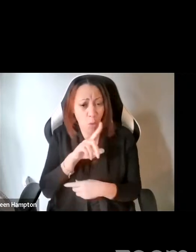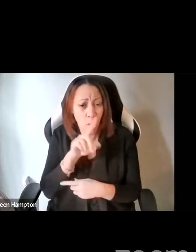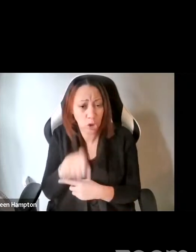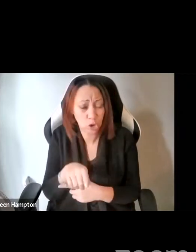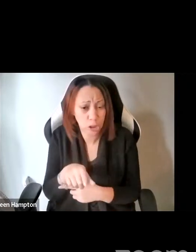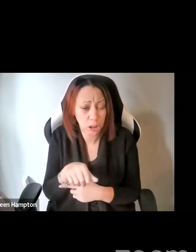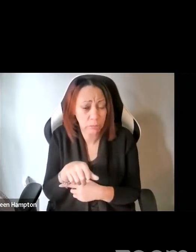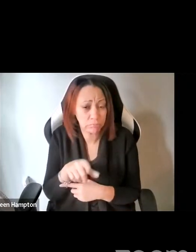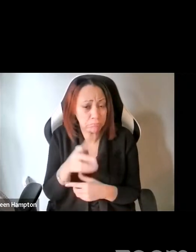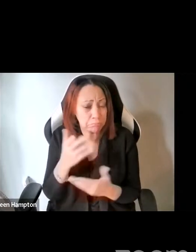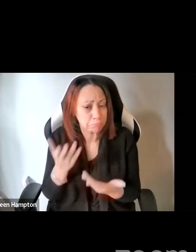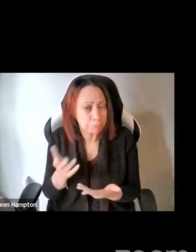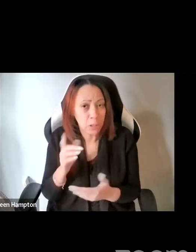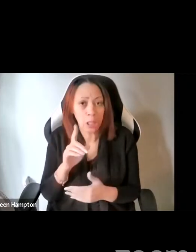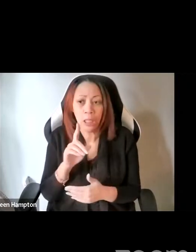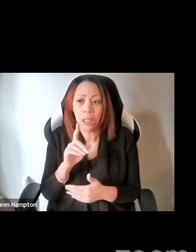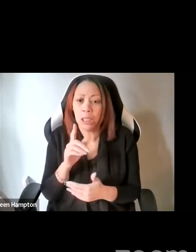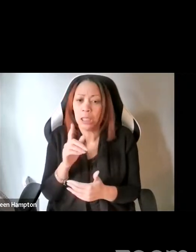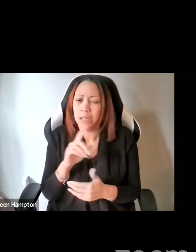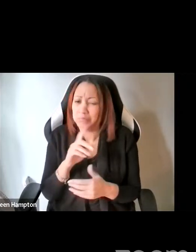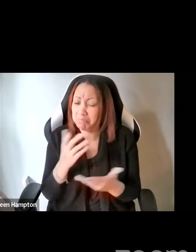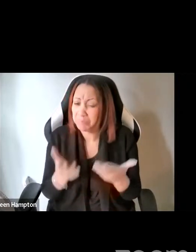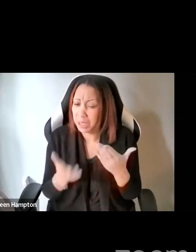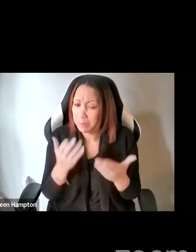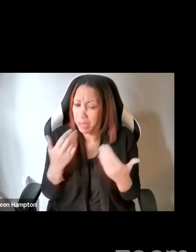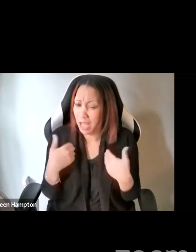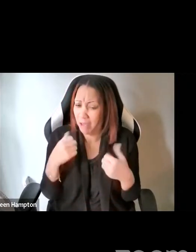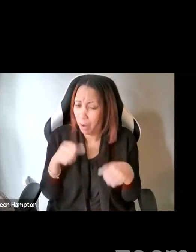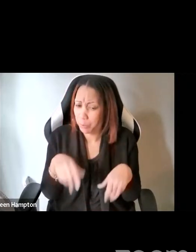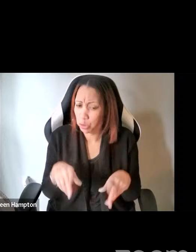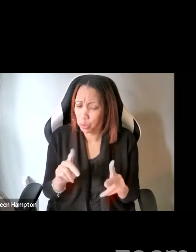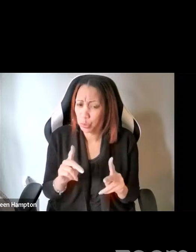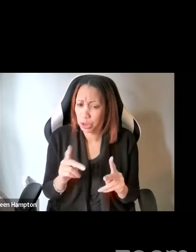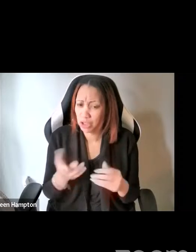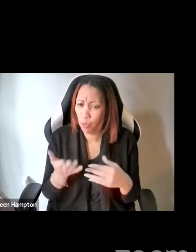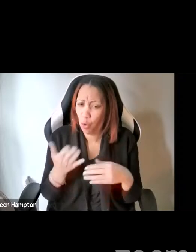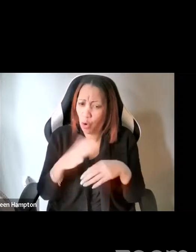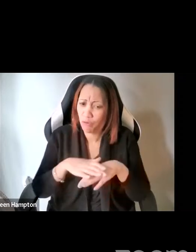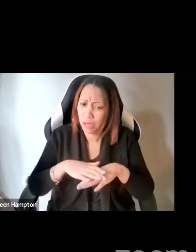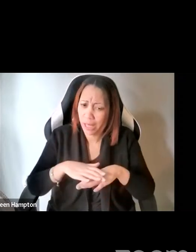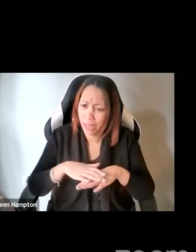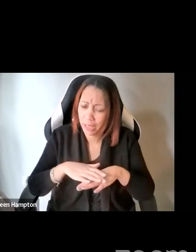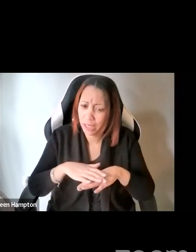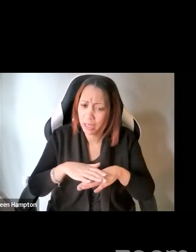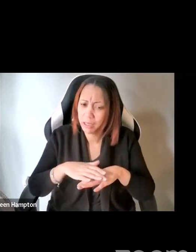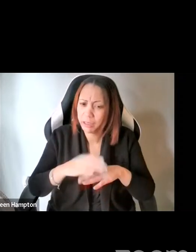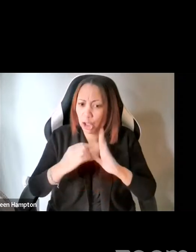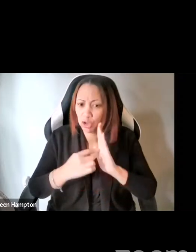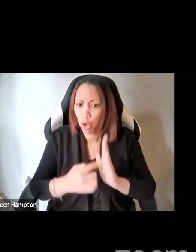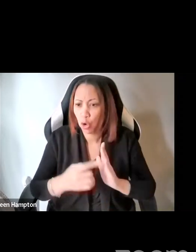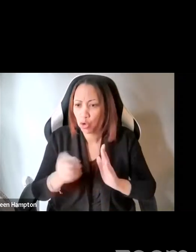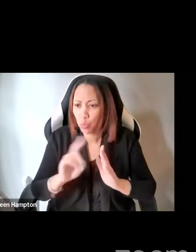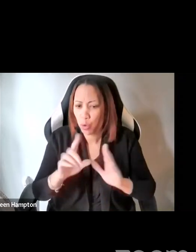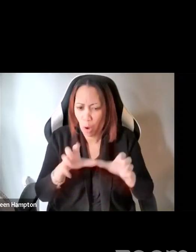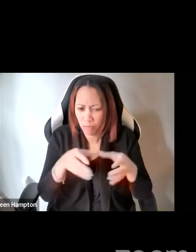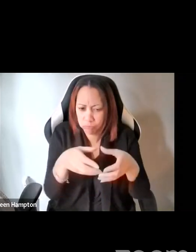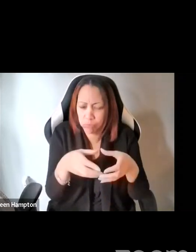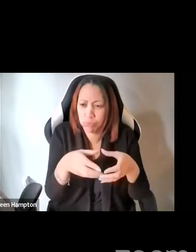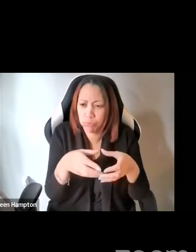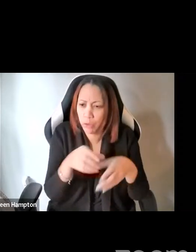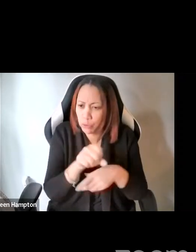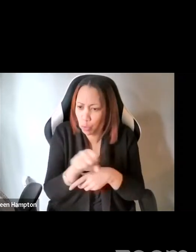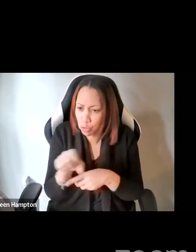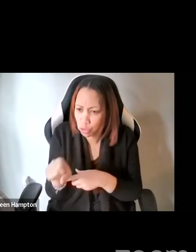an opportunity for some sort of overlay that shows where you have clustering of social